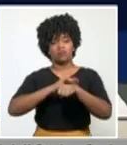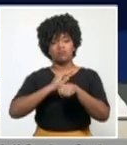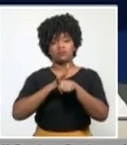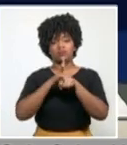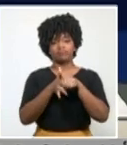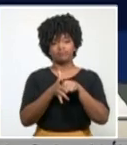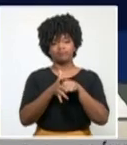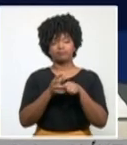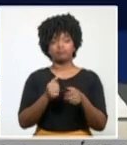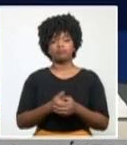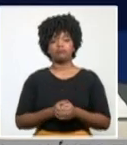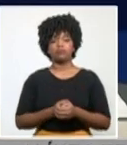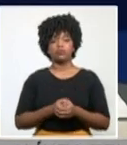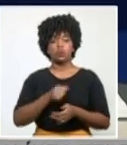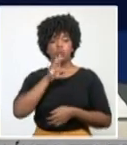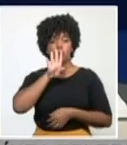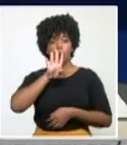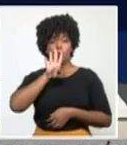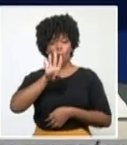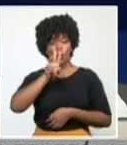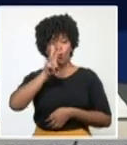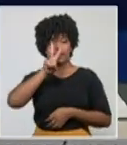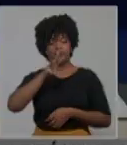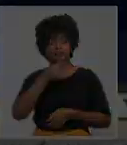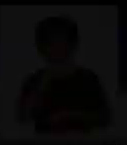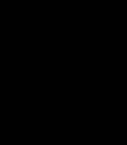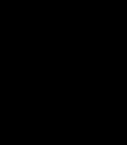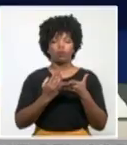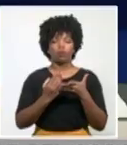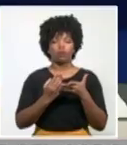place within the facility.